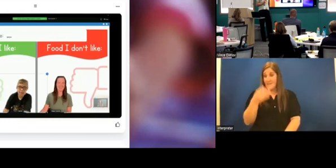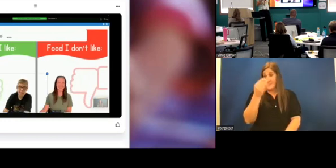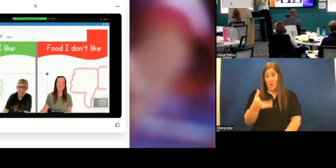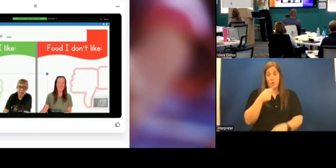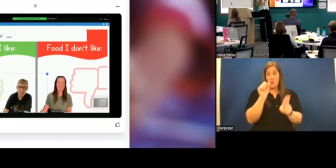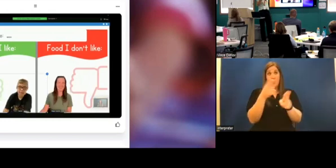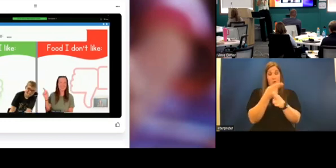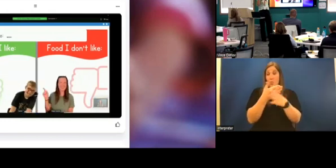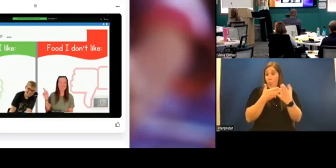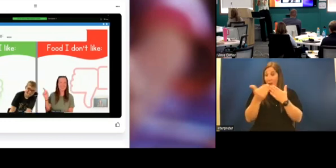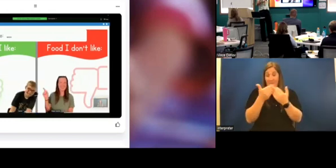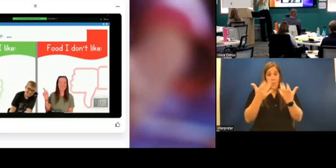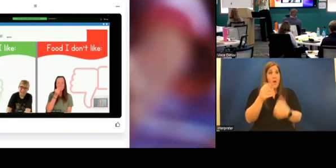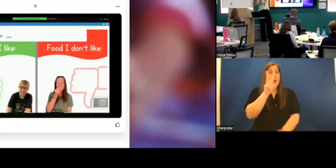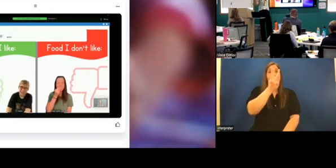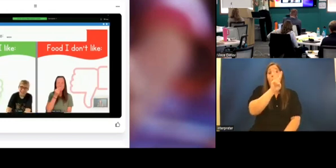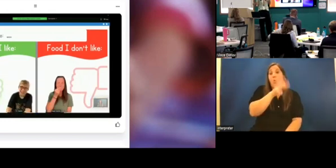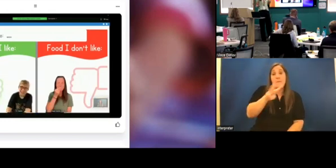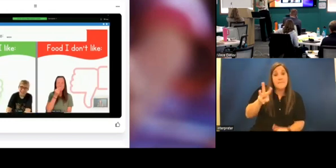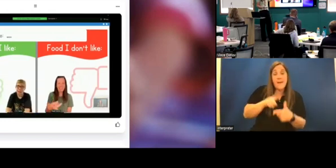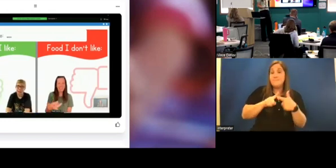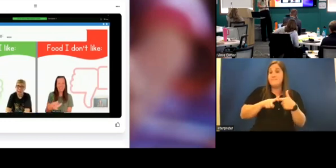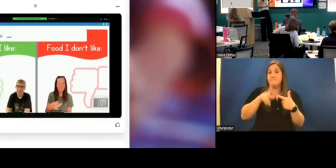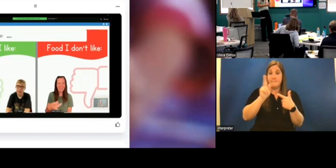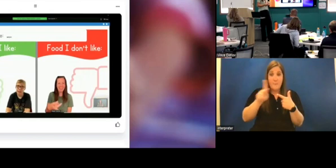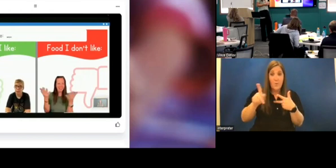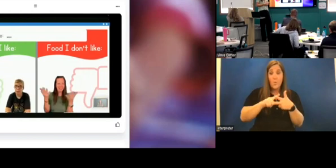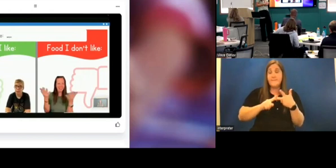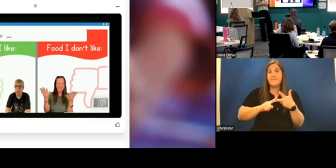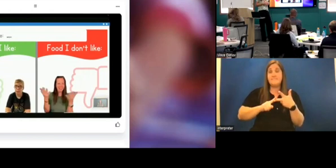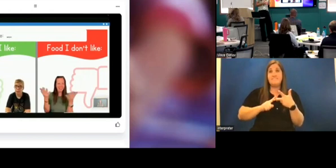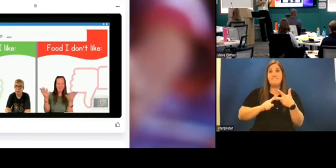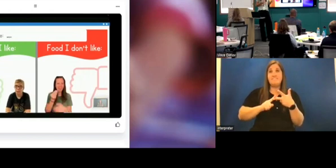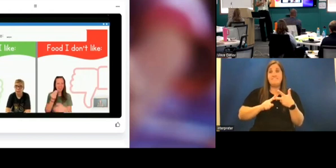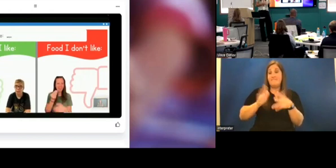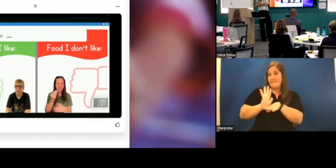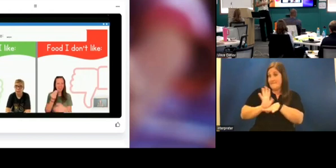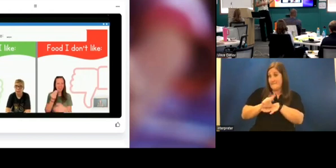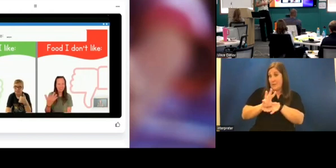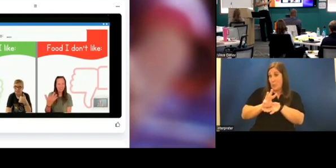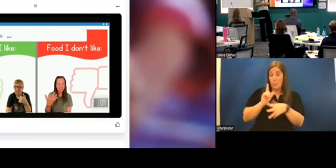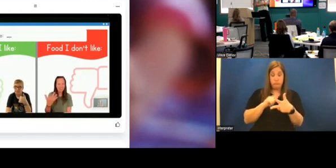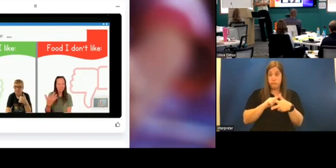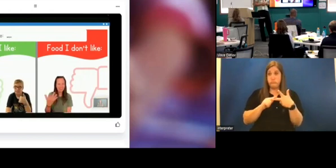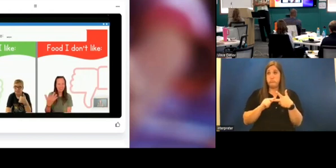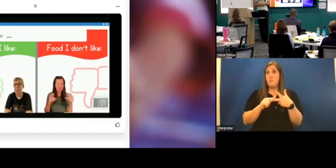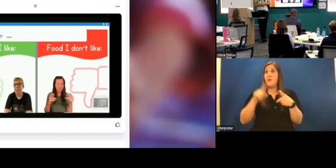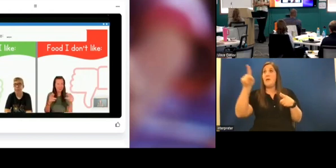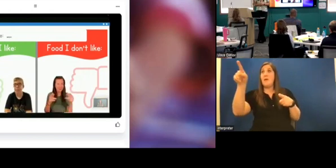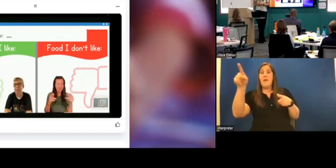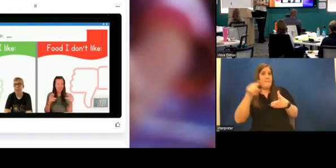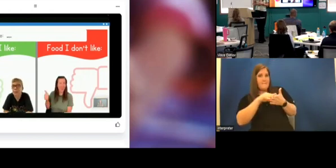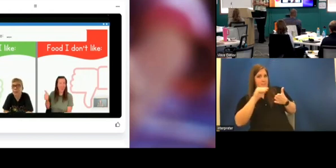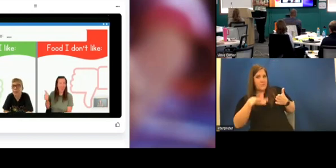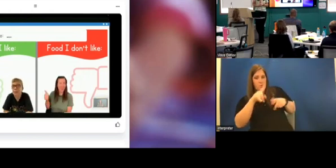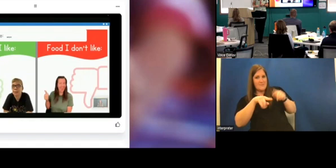you want that you're sharing. It can be a website, it could be a PowerPoint, it could be the video, could go And the behind you students guys. can't drag